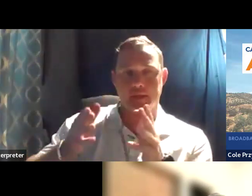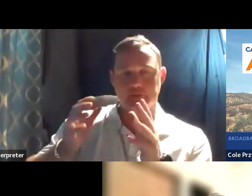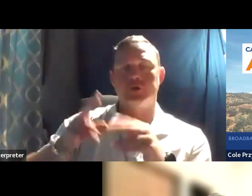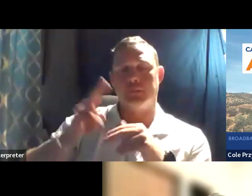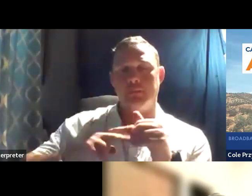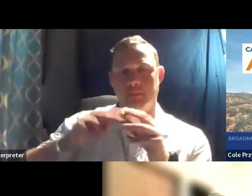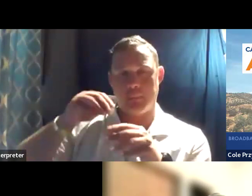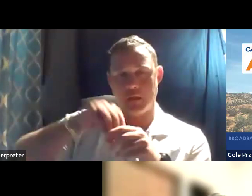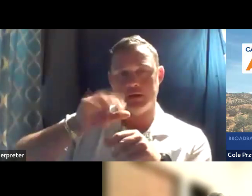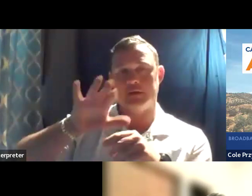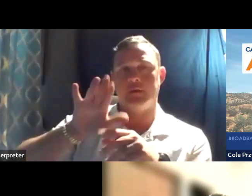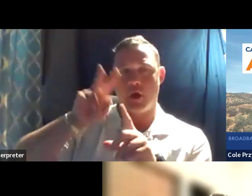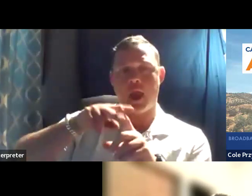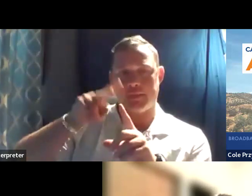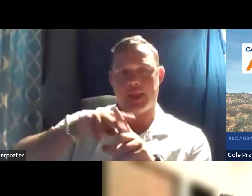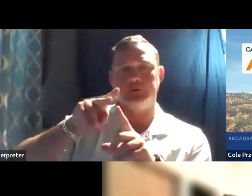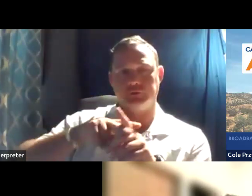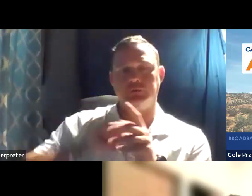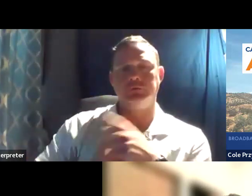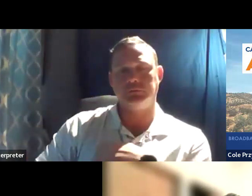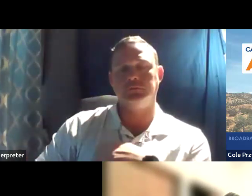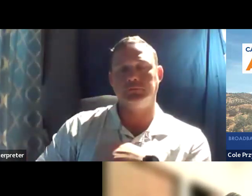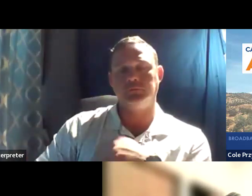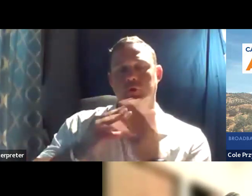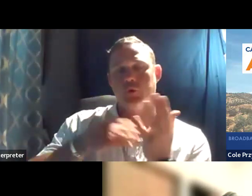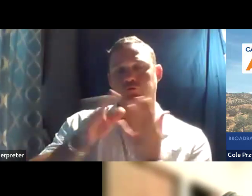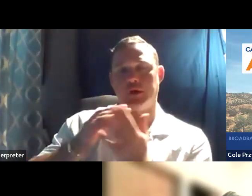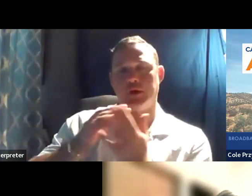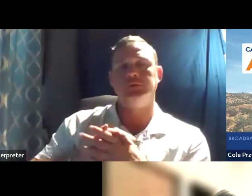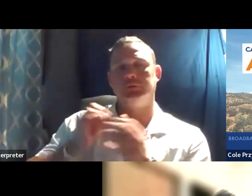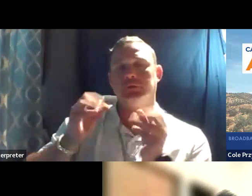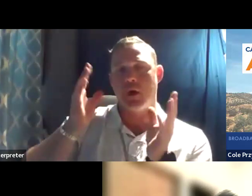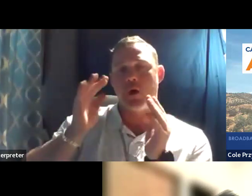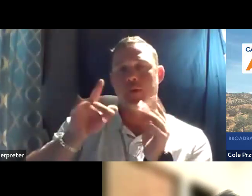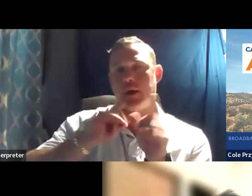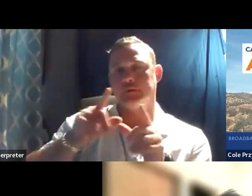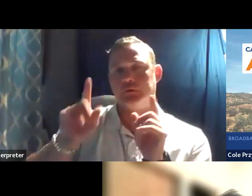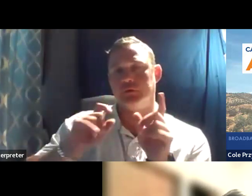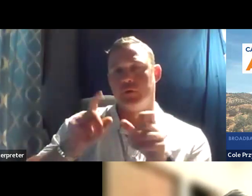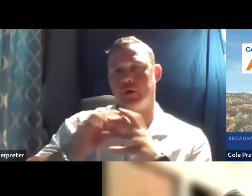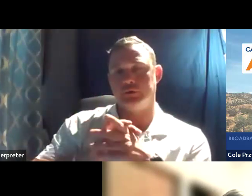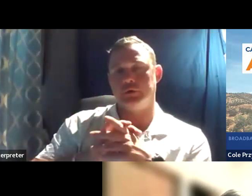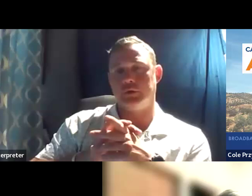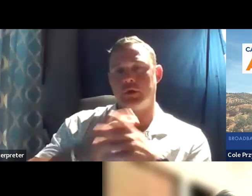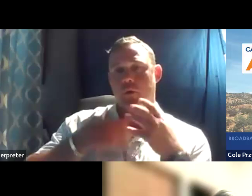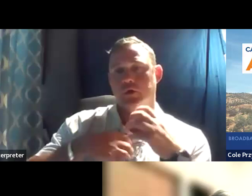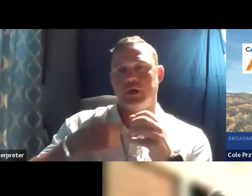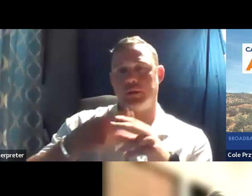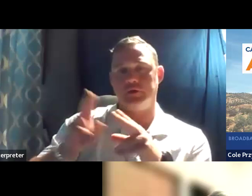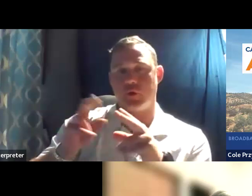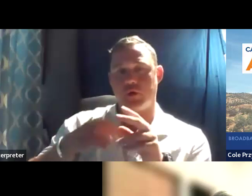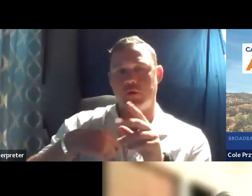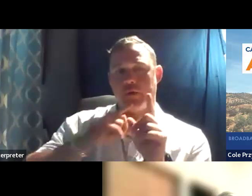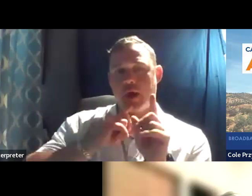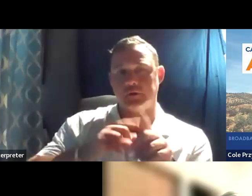their applications to address those. So I hope I answered your question. I wish I could be shorter with my